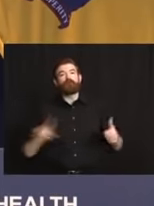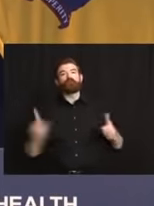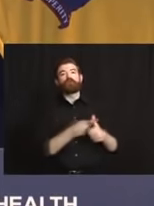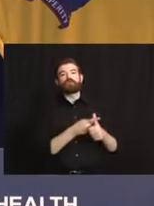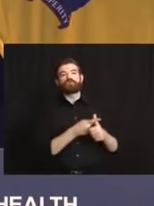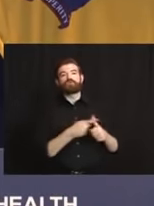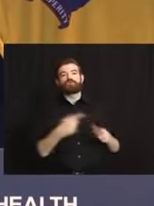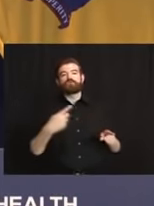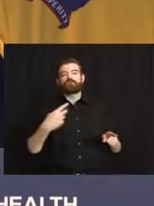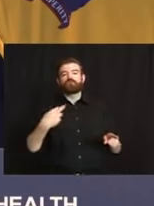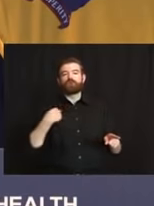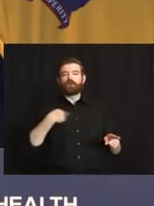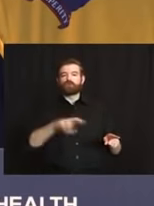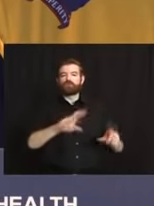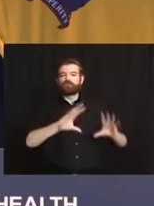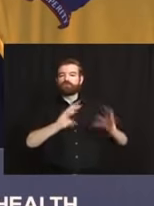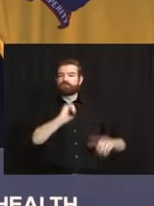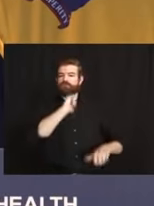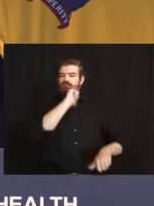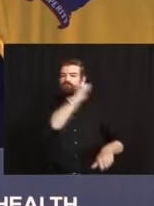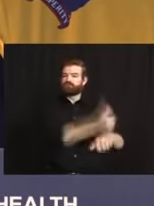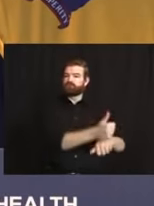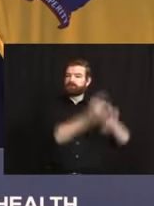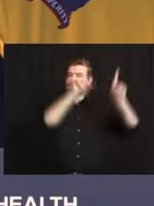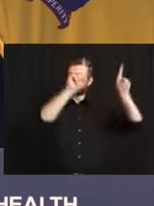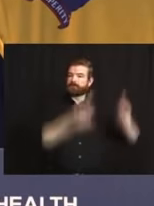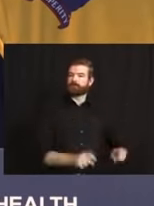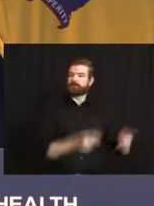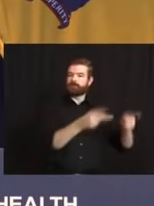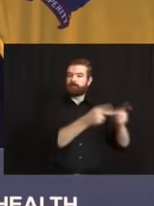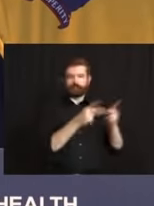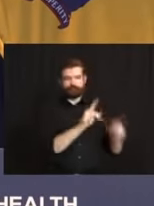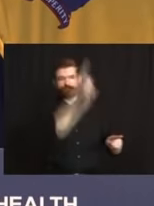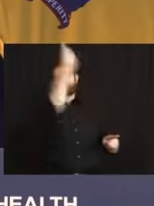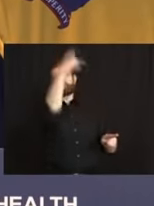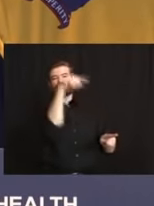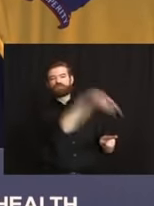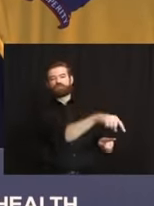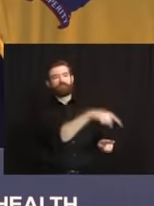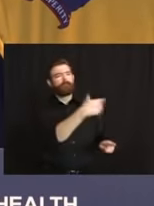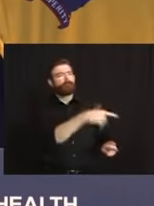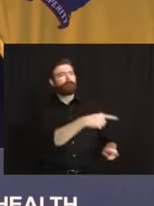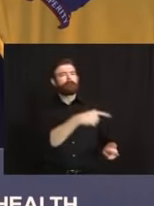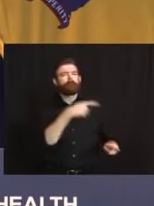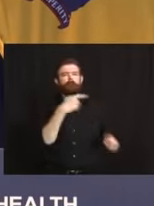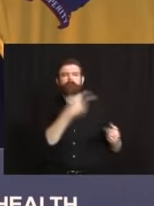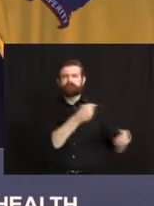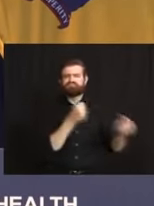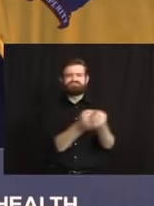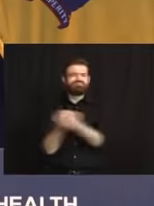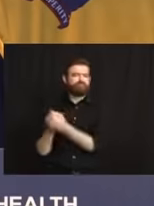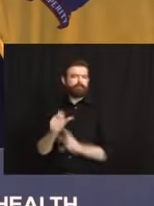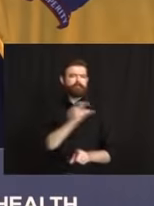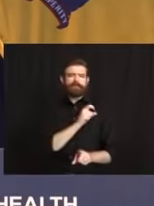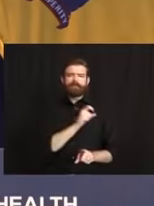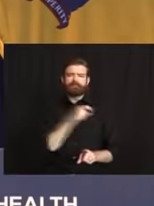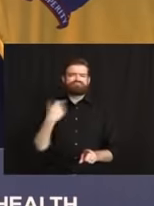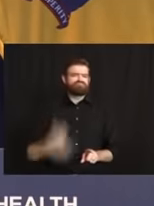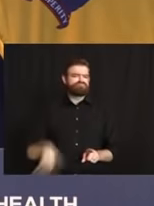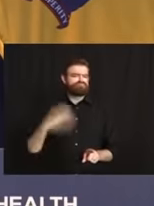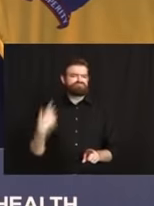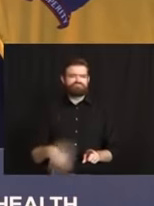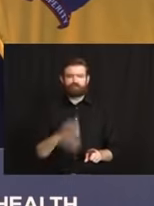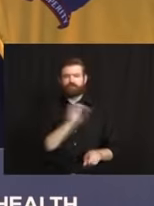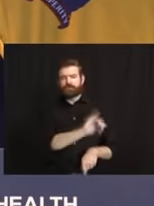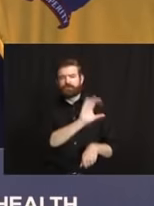huge supporter of the troopers. One of the great examples of someone who's as important